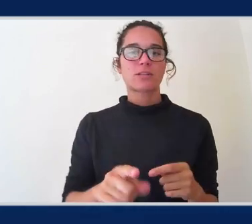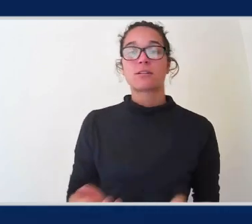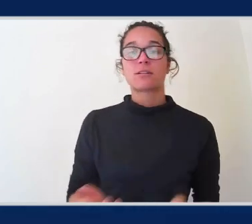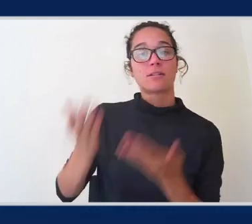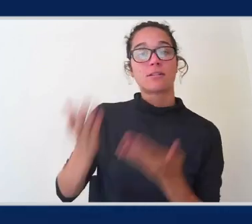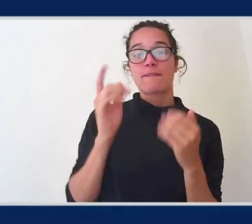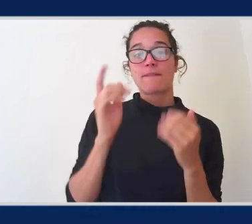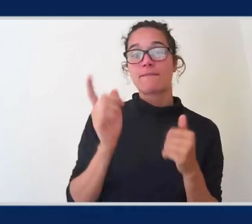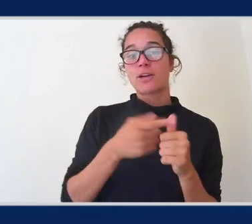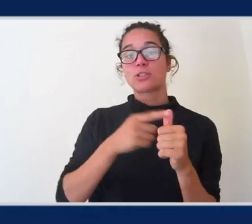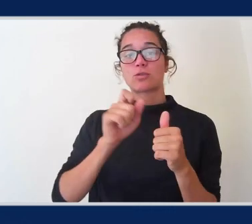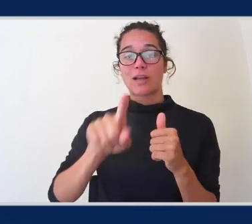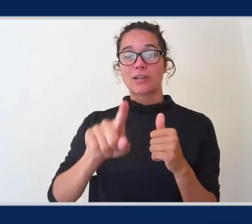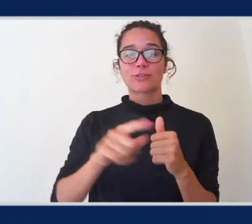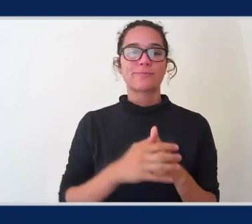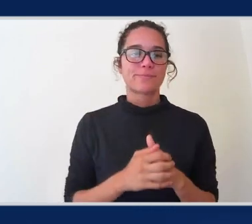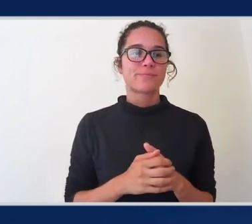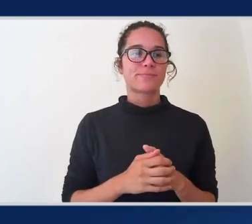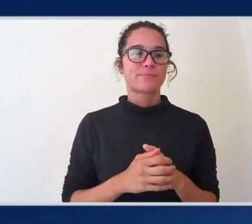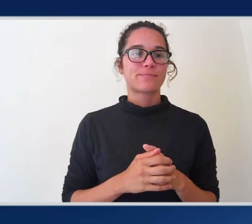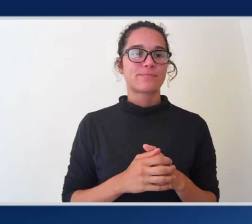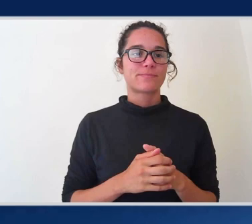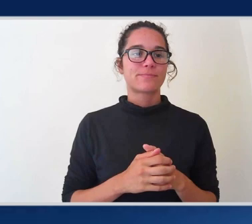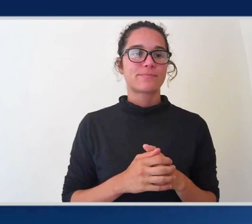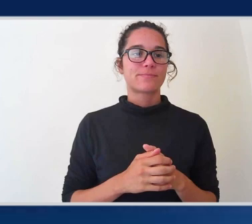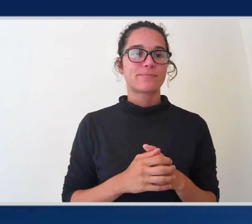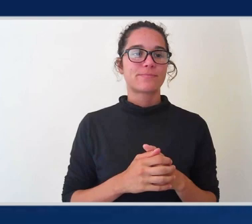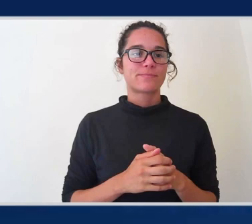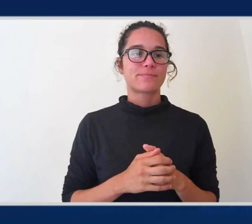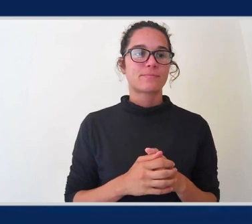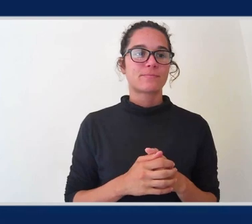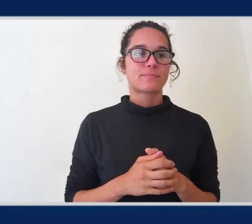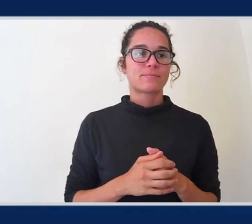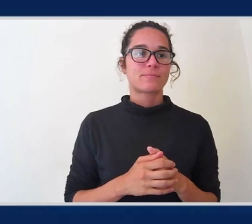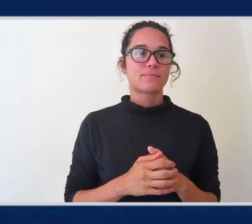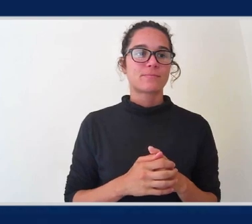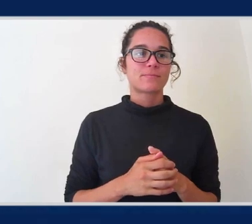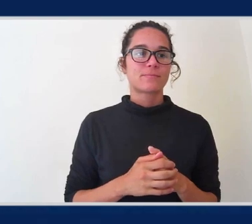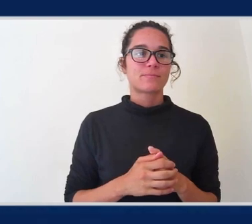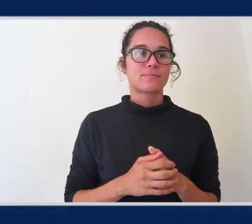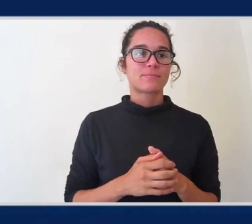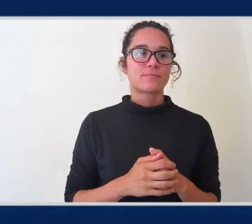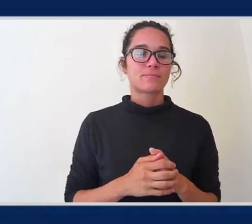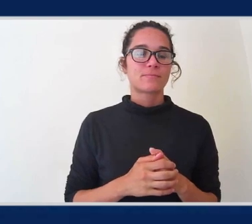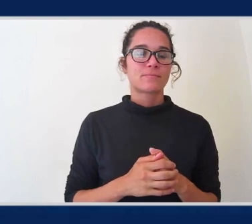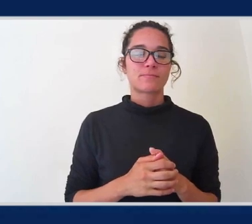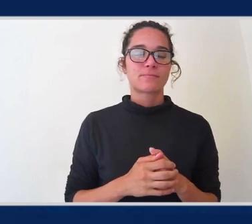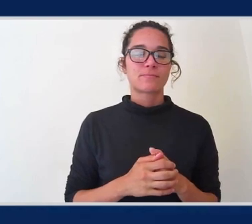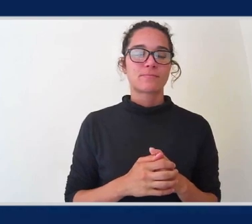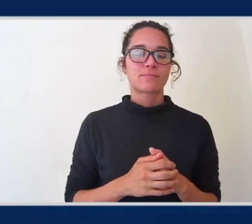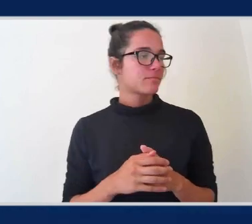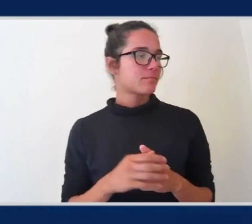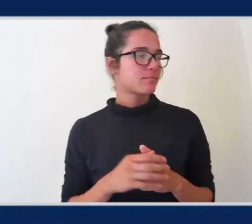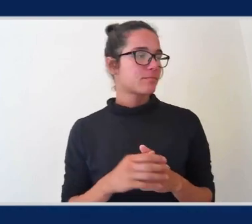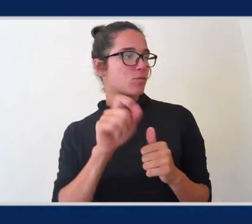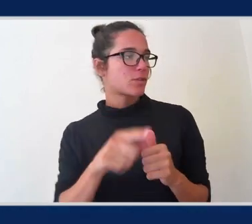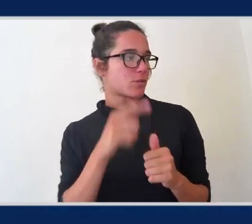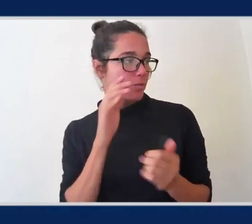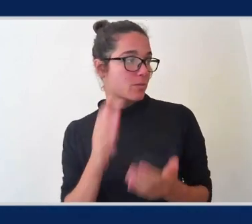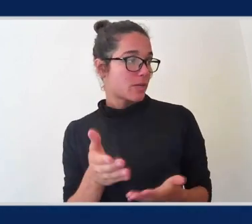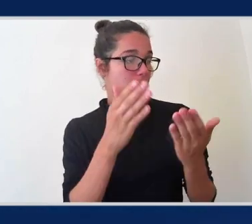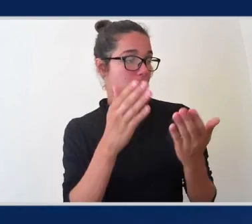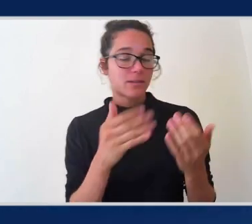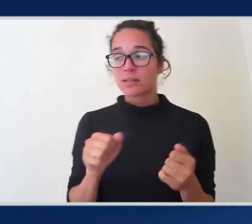first, first. What? We didn't tell them where they can get this question. We'll do that afterwards. All right, we will bring up the first question. Yeah. All right, everyone. We got to give a little bit of dessert